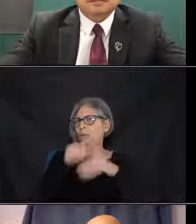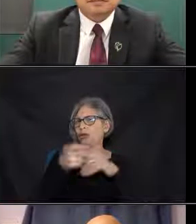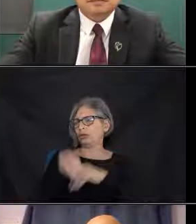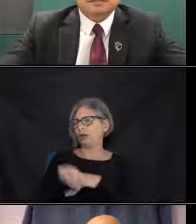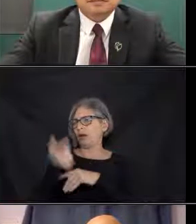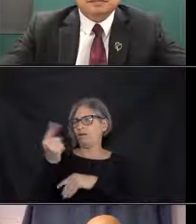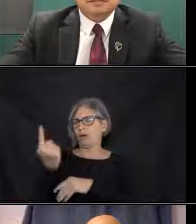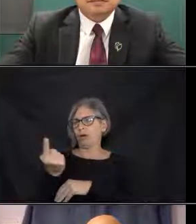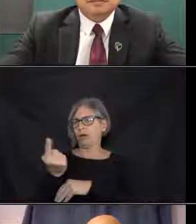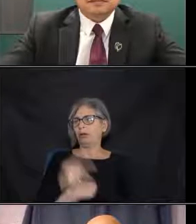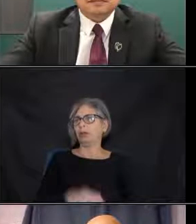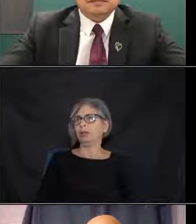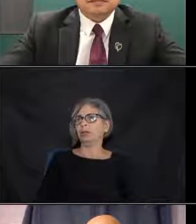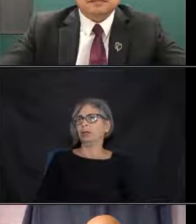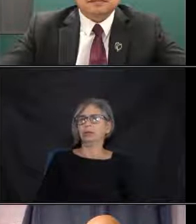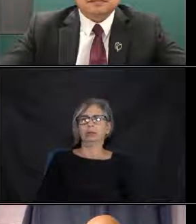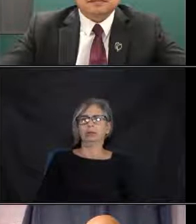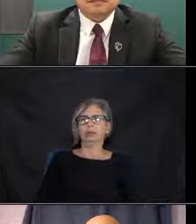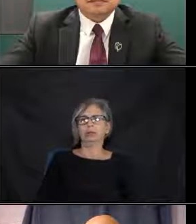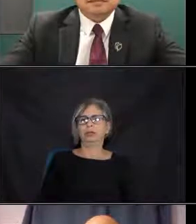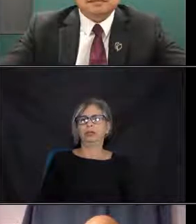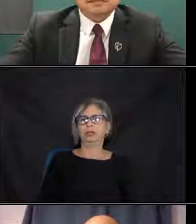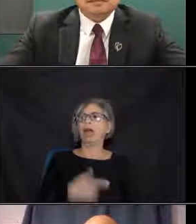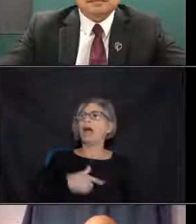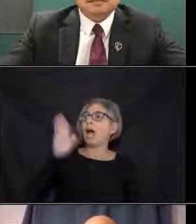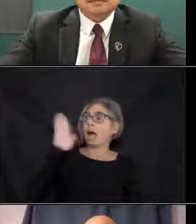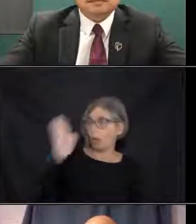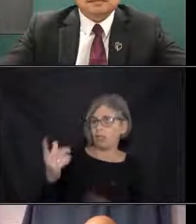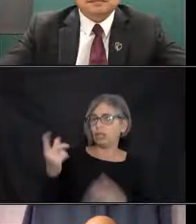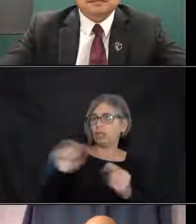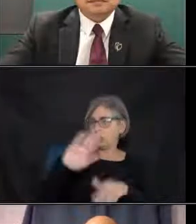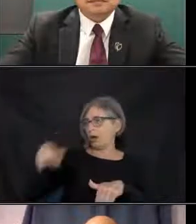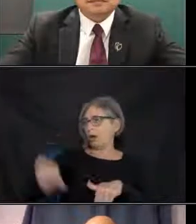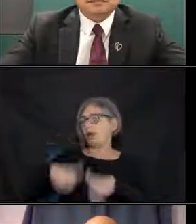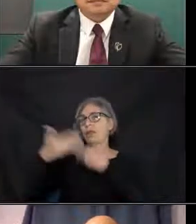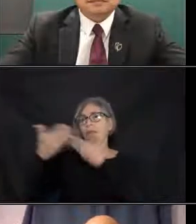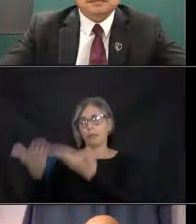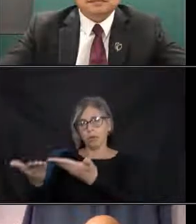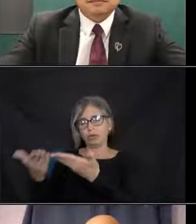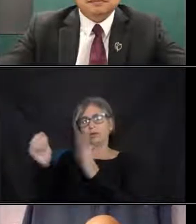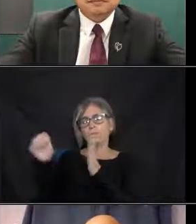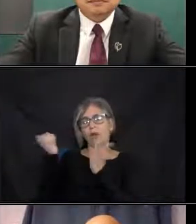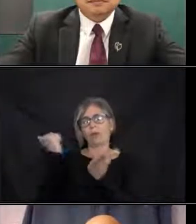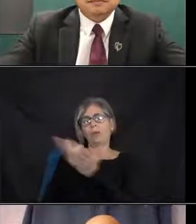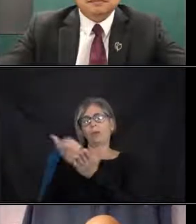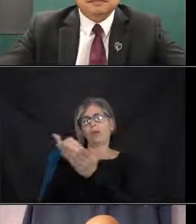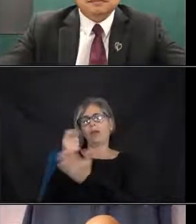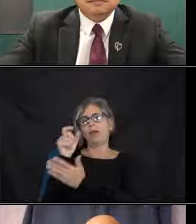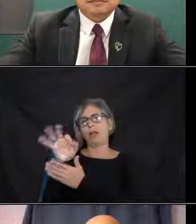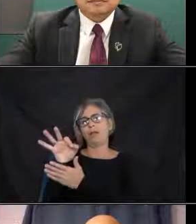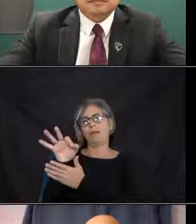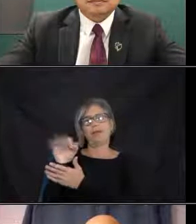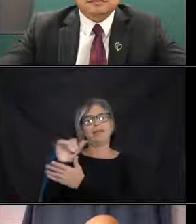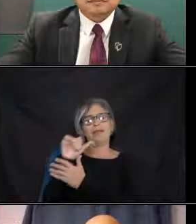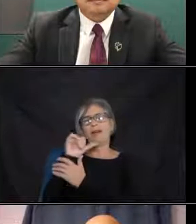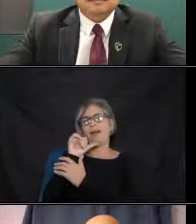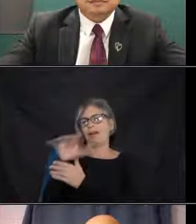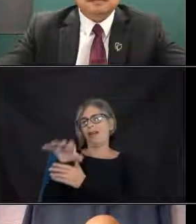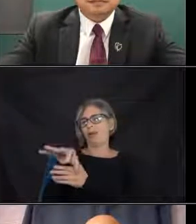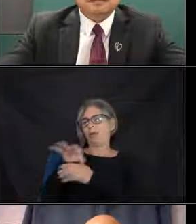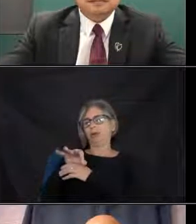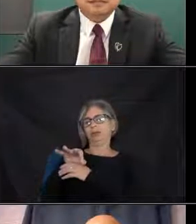F. But yeah, I will do another motion for approval on the for the unpulled items for